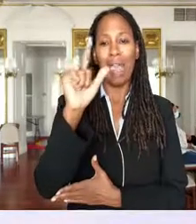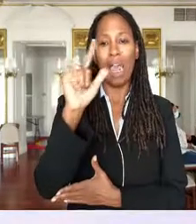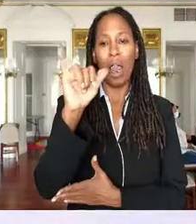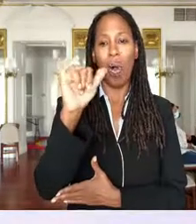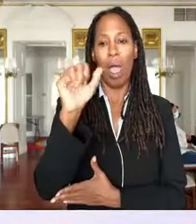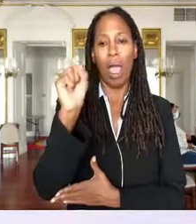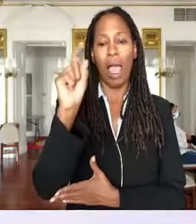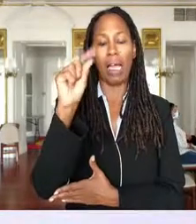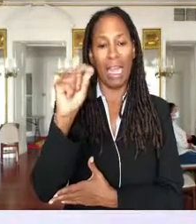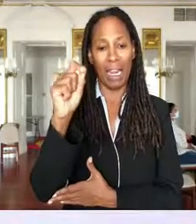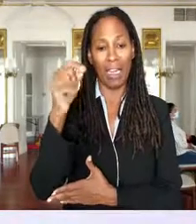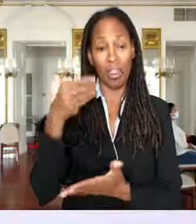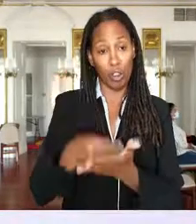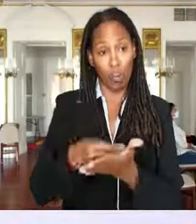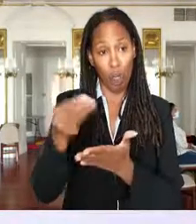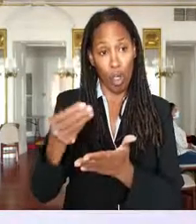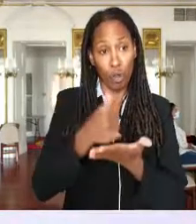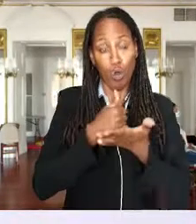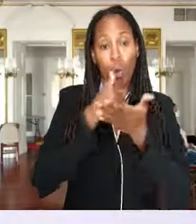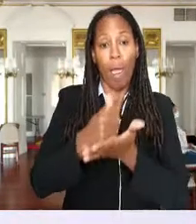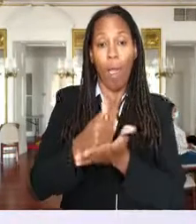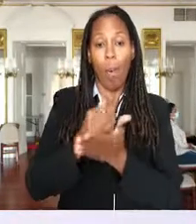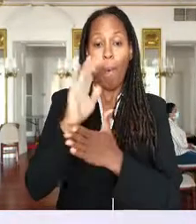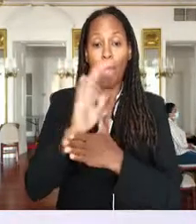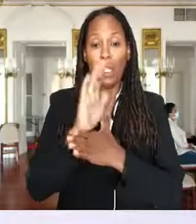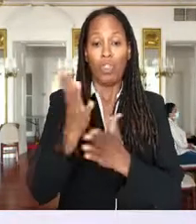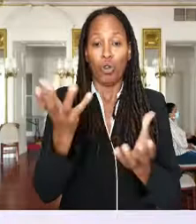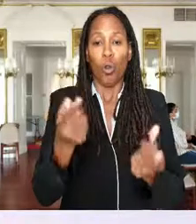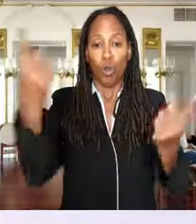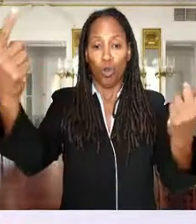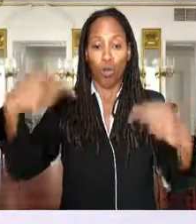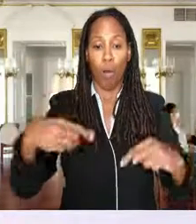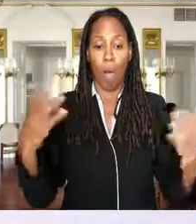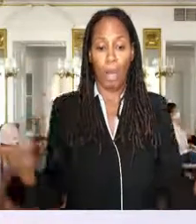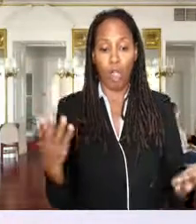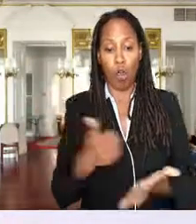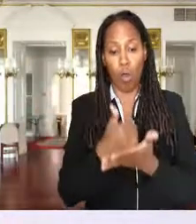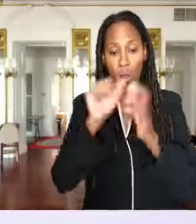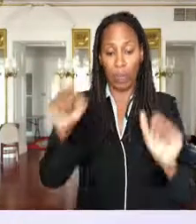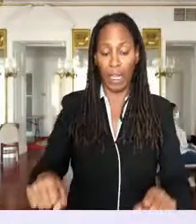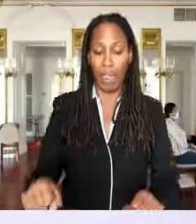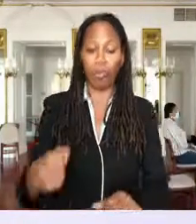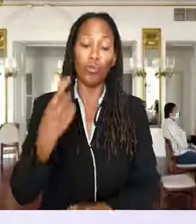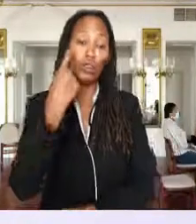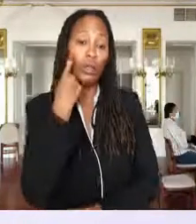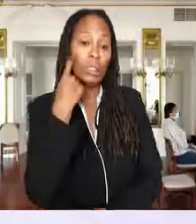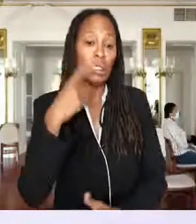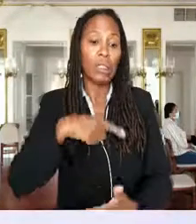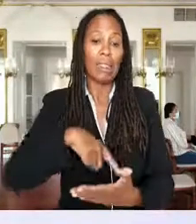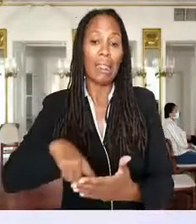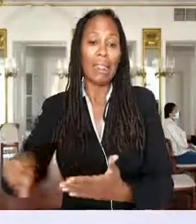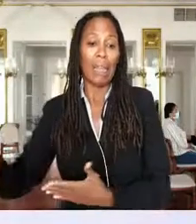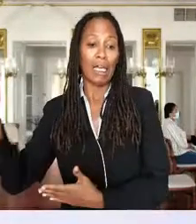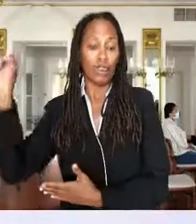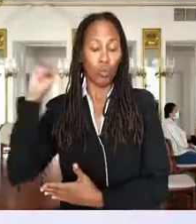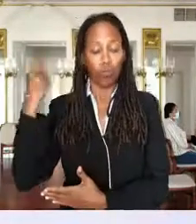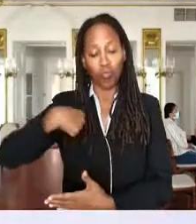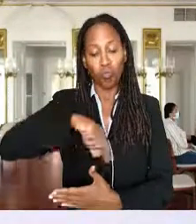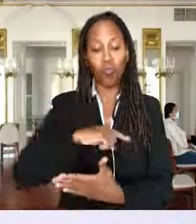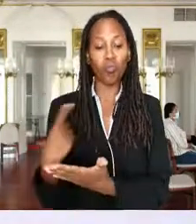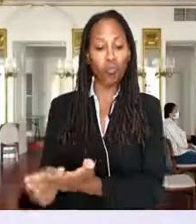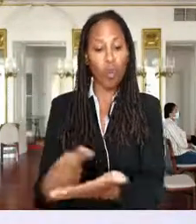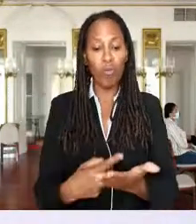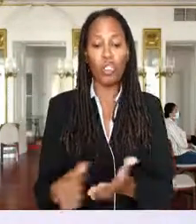gap financing that want to come here, corporations and the like. As recently as last week, we had conversations with